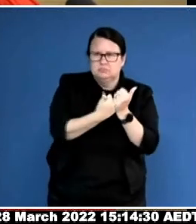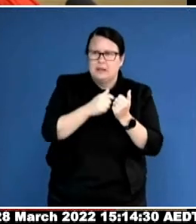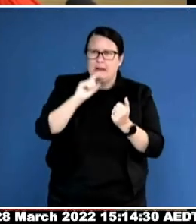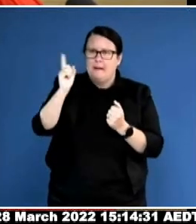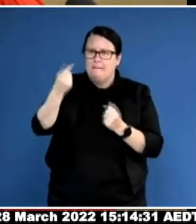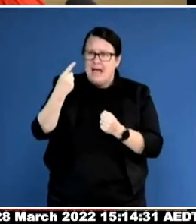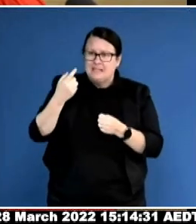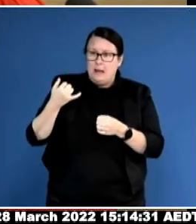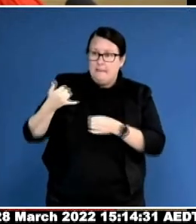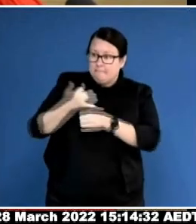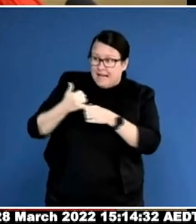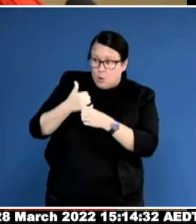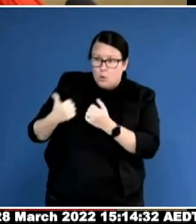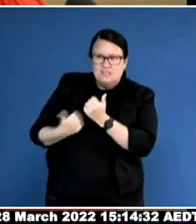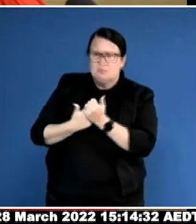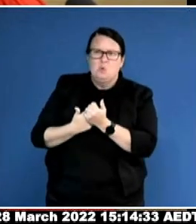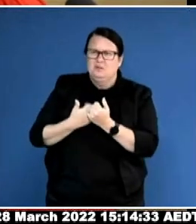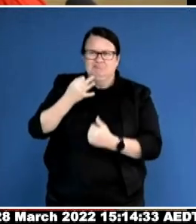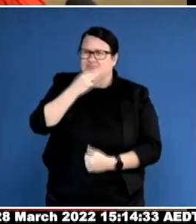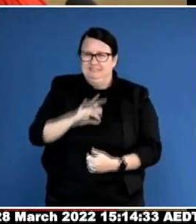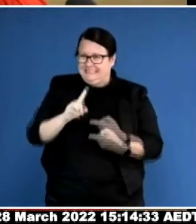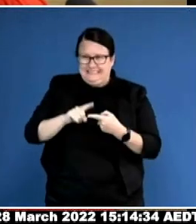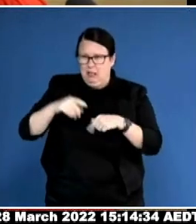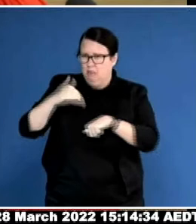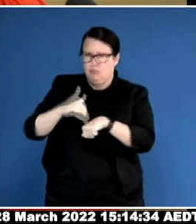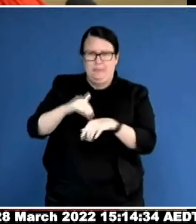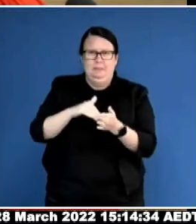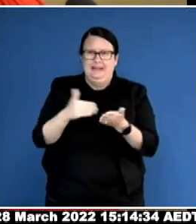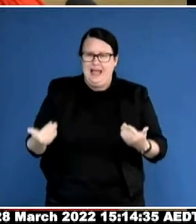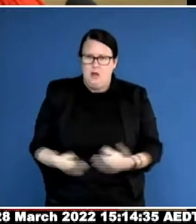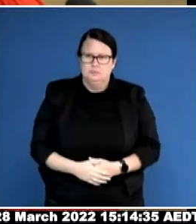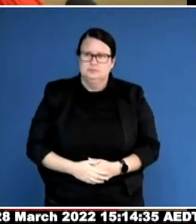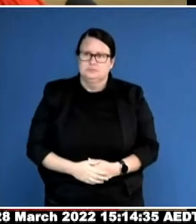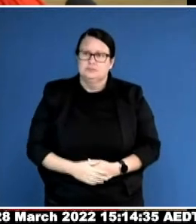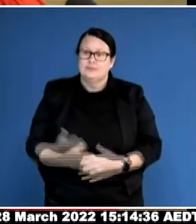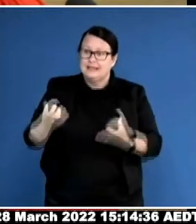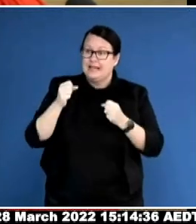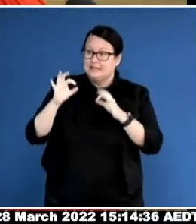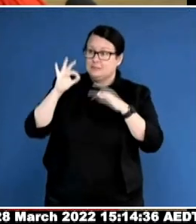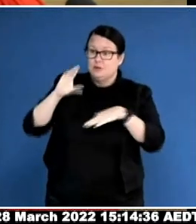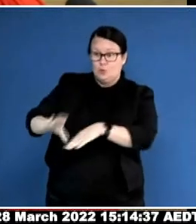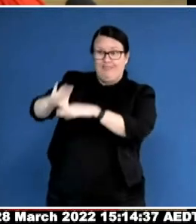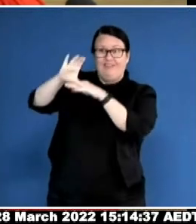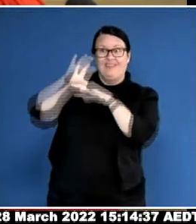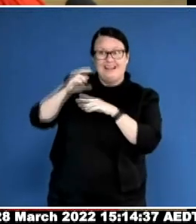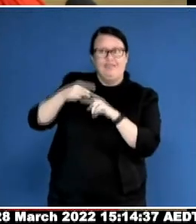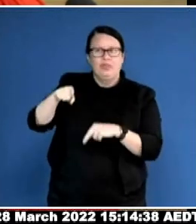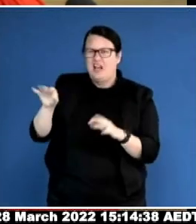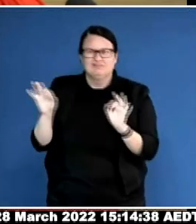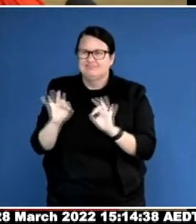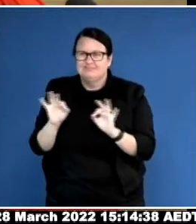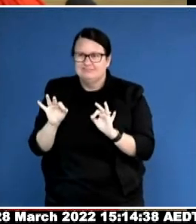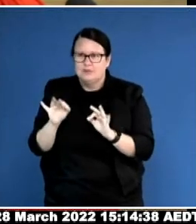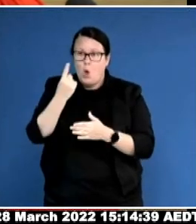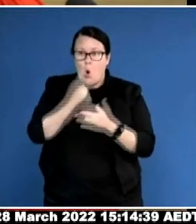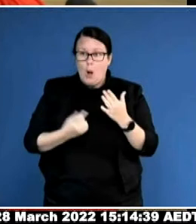observation continues to be an issue. Individually funded support packages were rare in those days. The main source of receiving